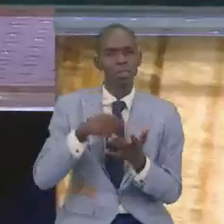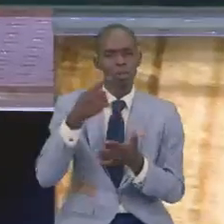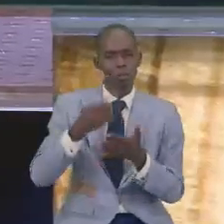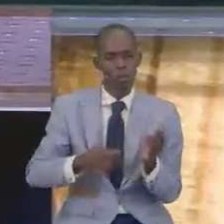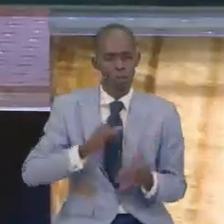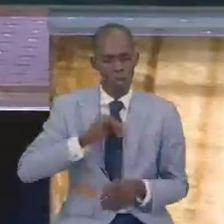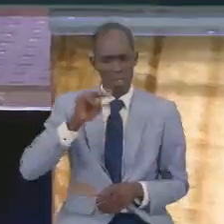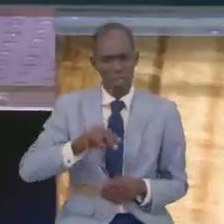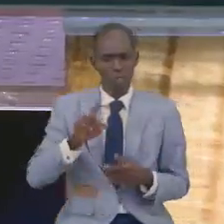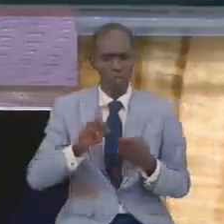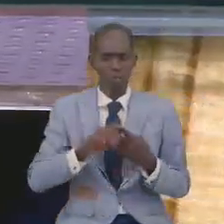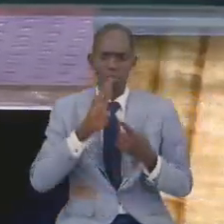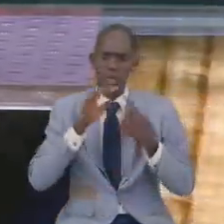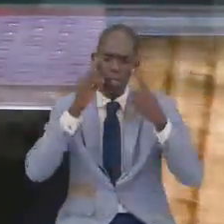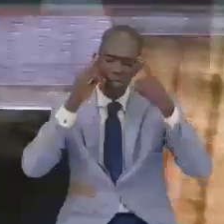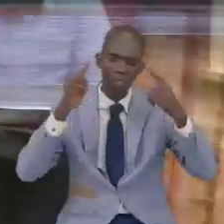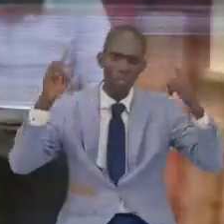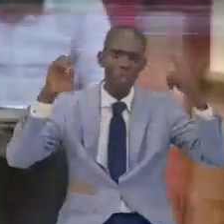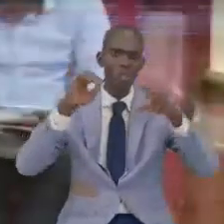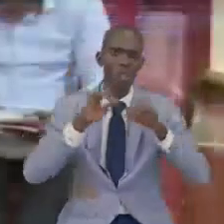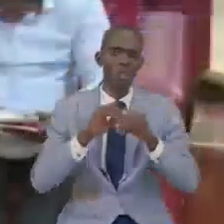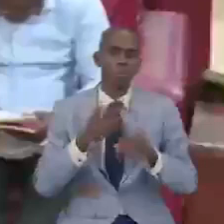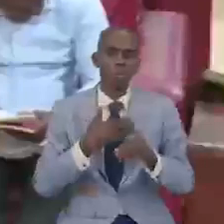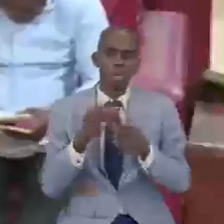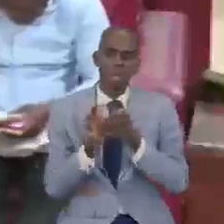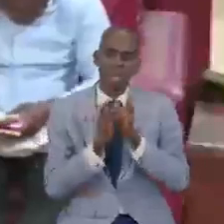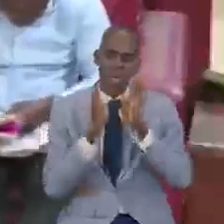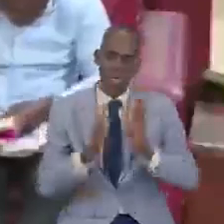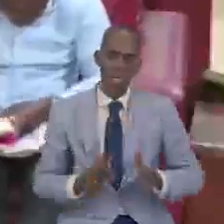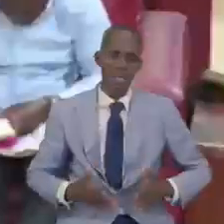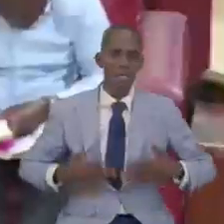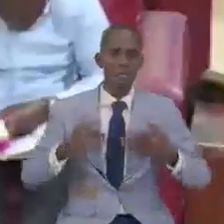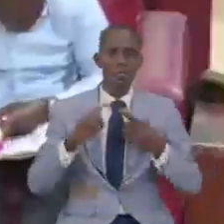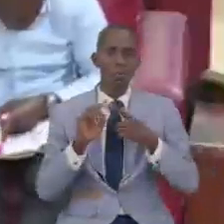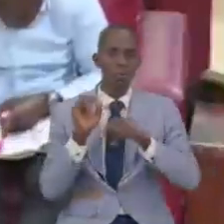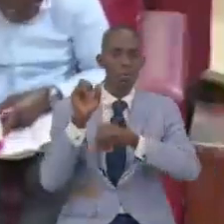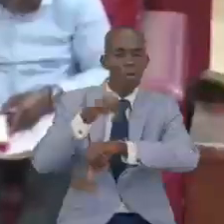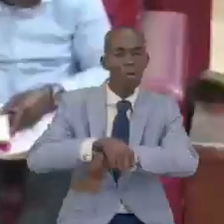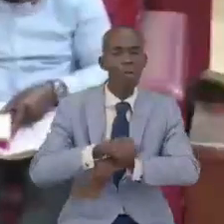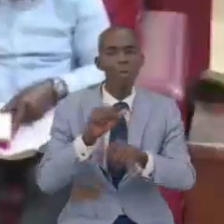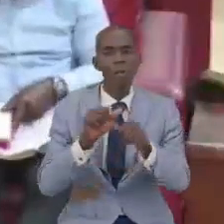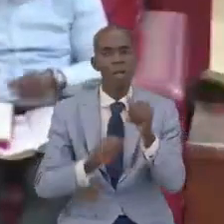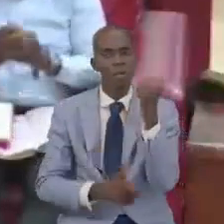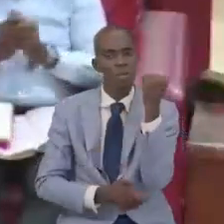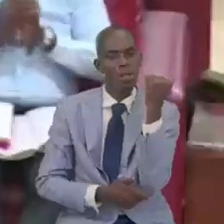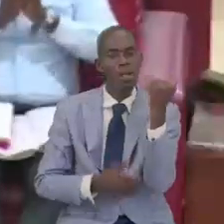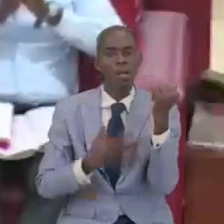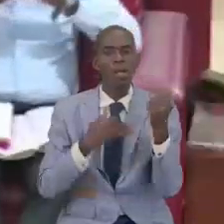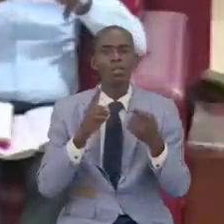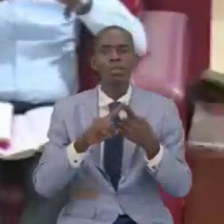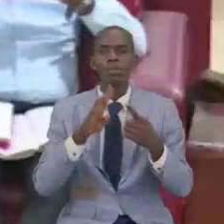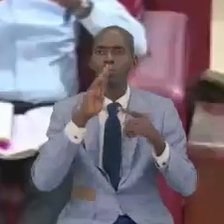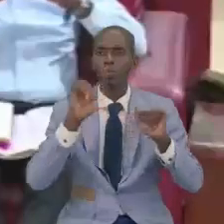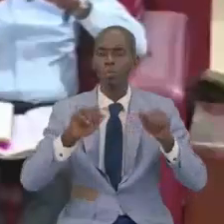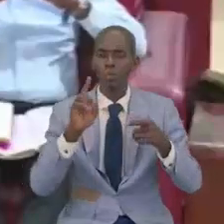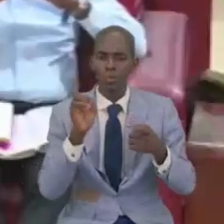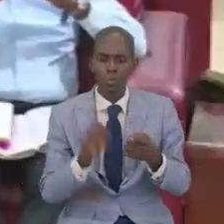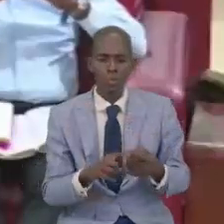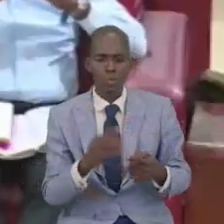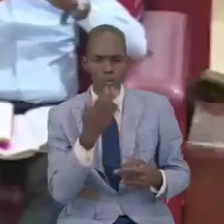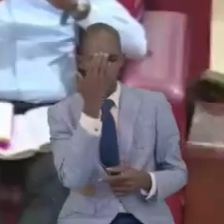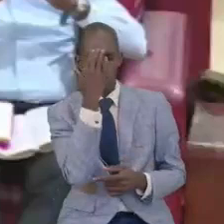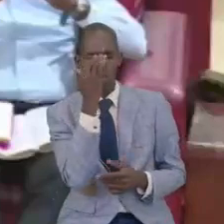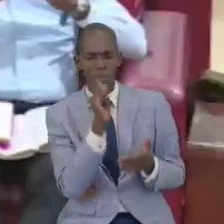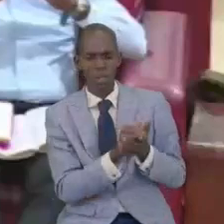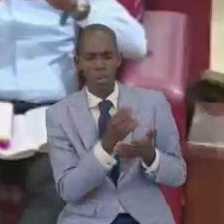be successful in my Christian life, to overcome every temptation and to be able to detect that that's what the